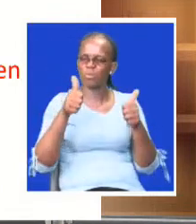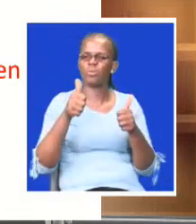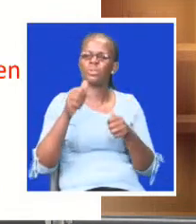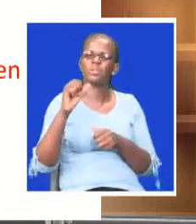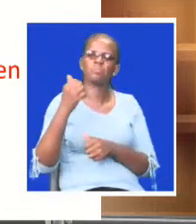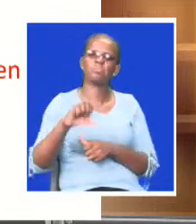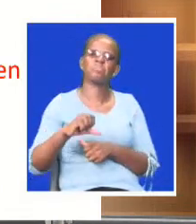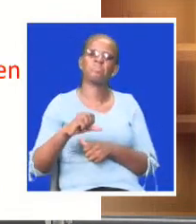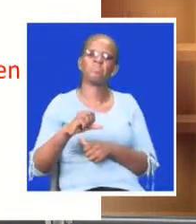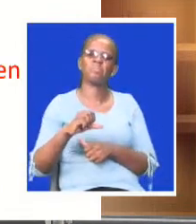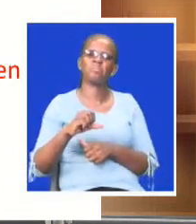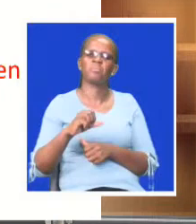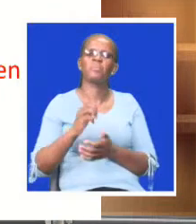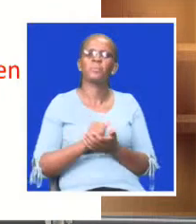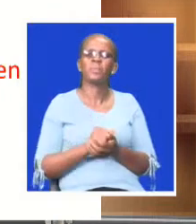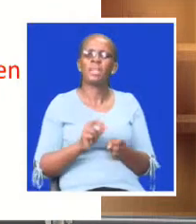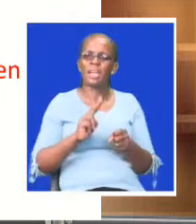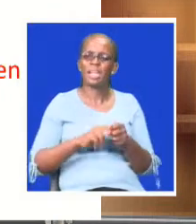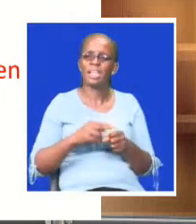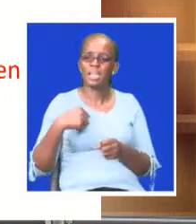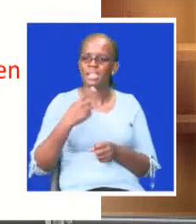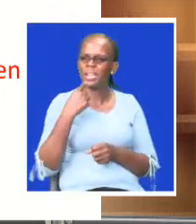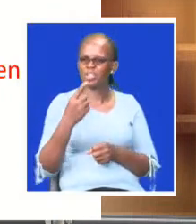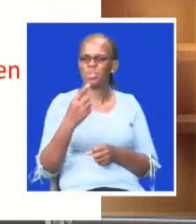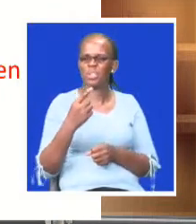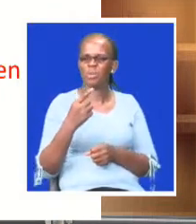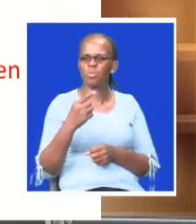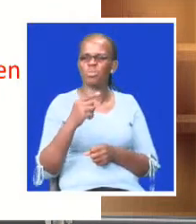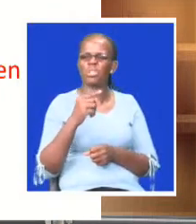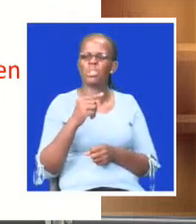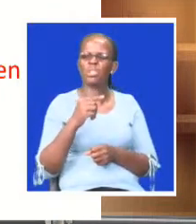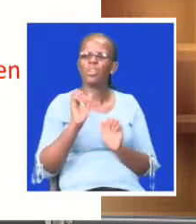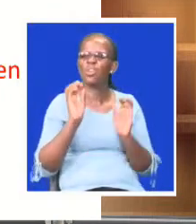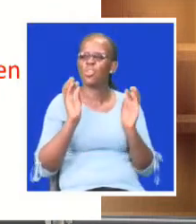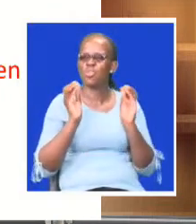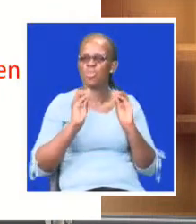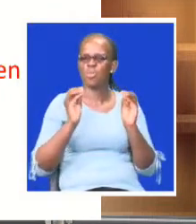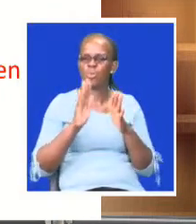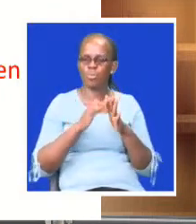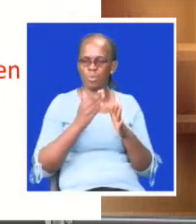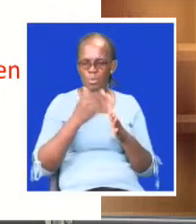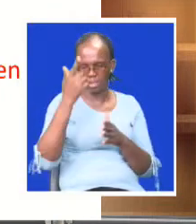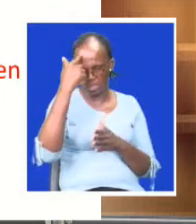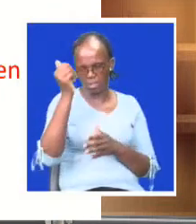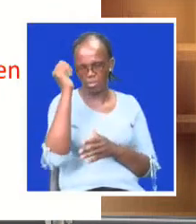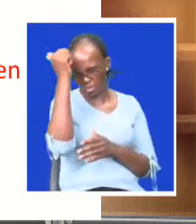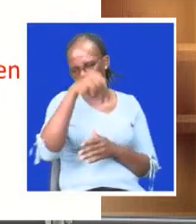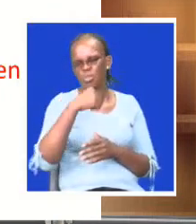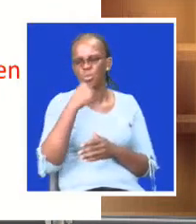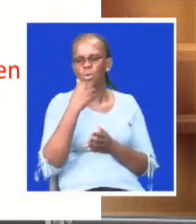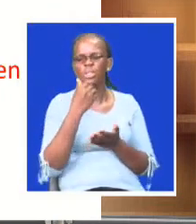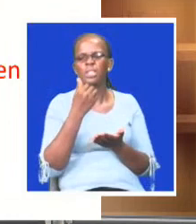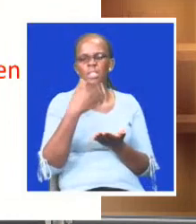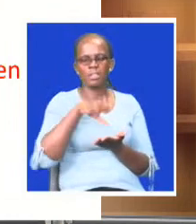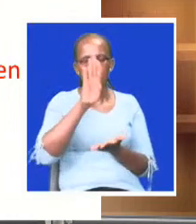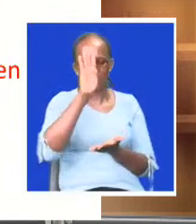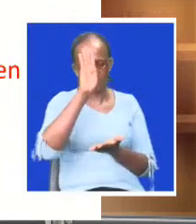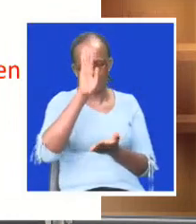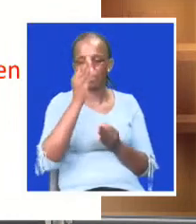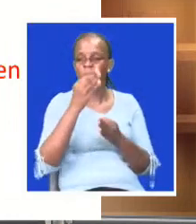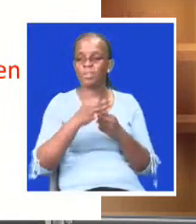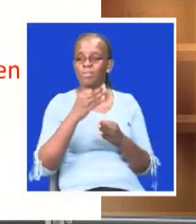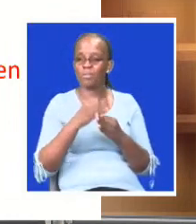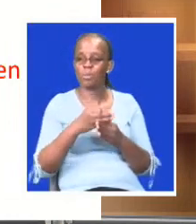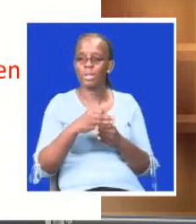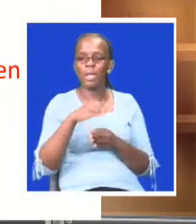Why? Because we know God as a forgiving Father. So he should have forgiven